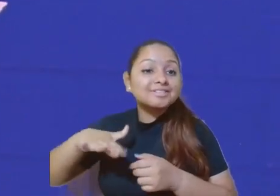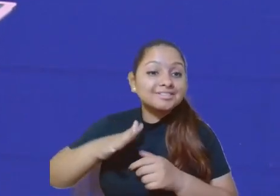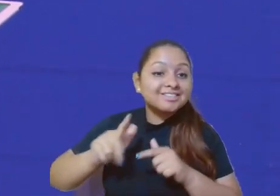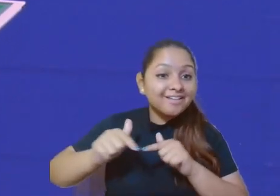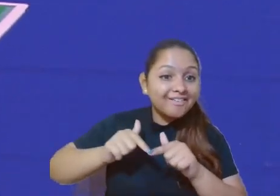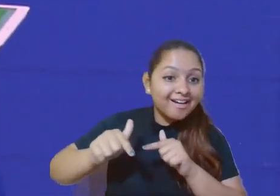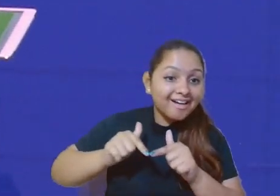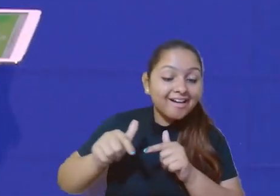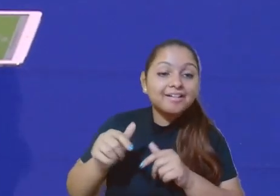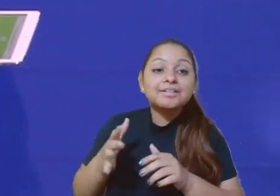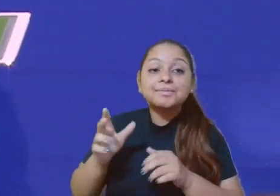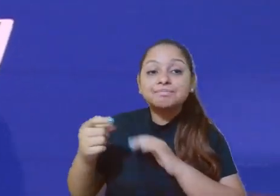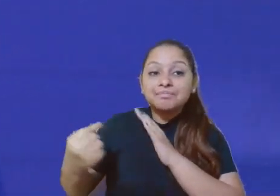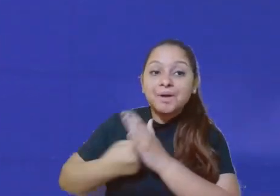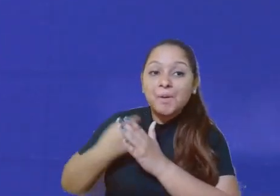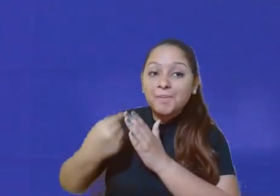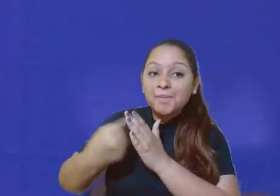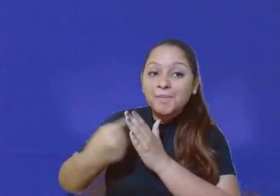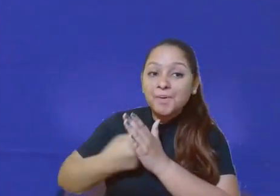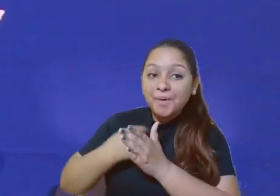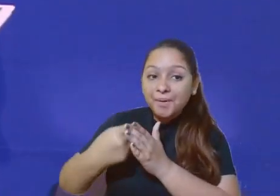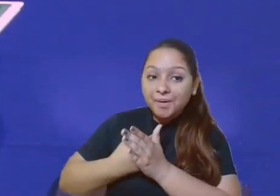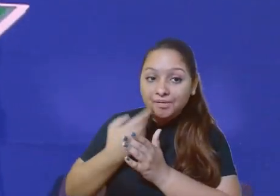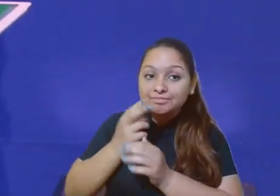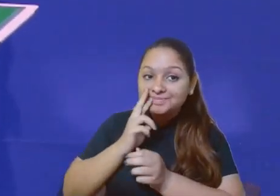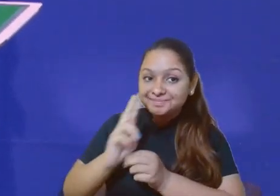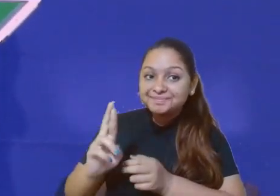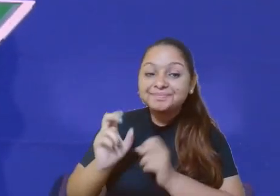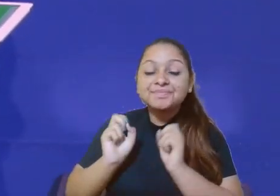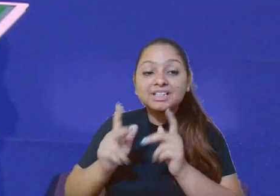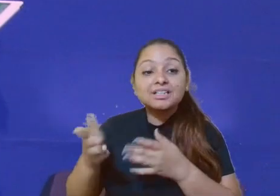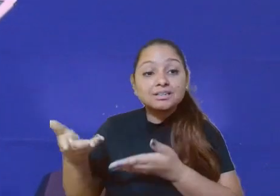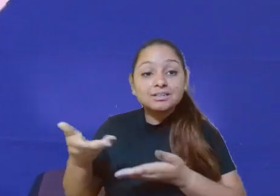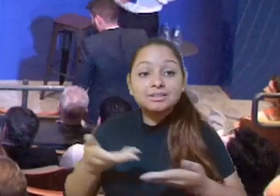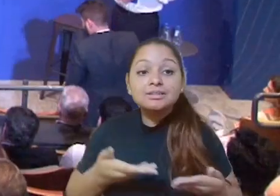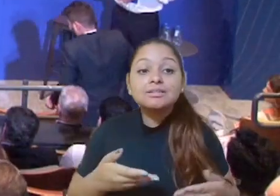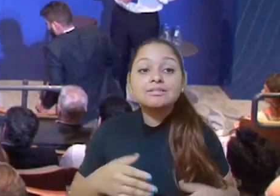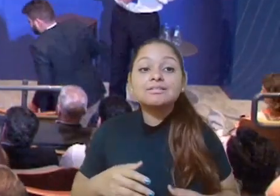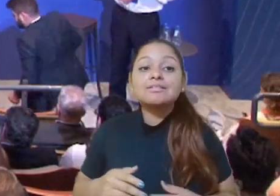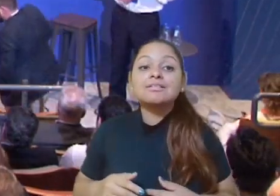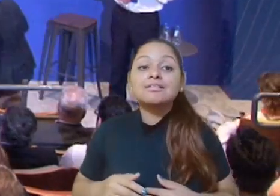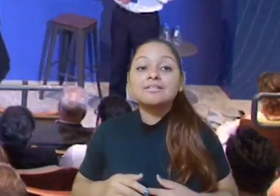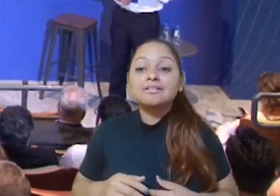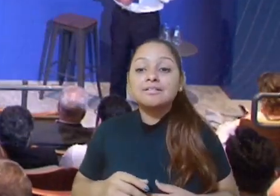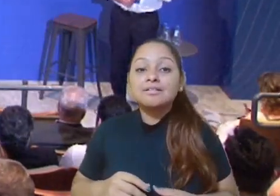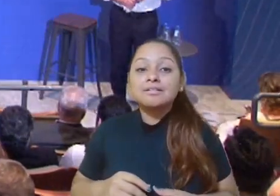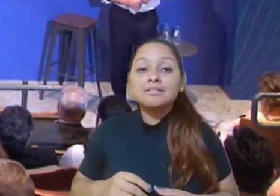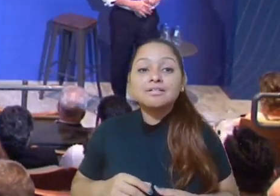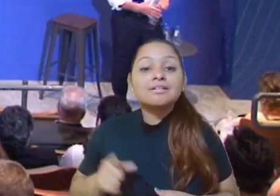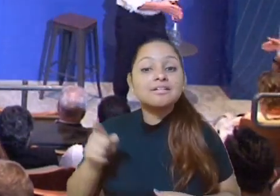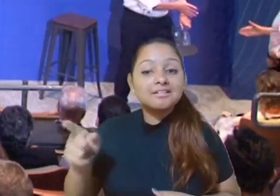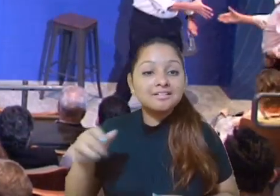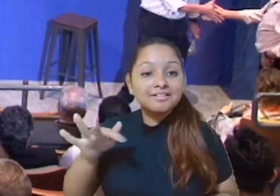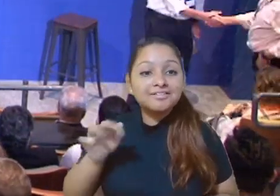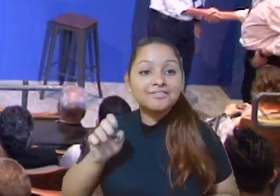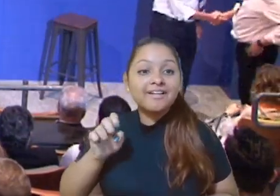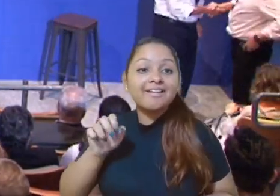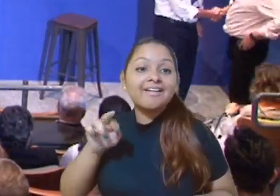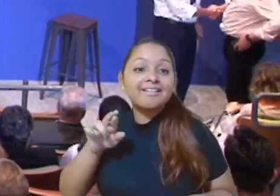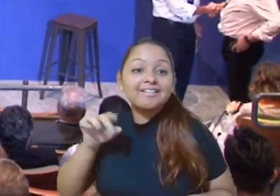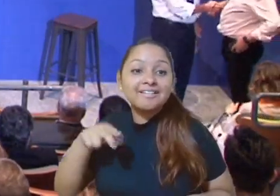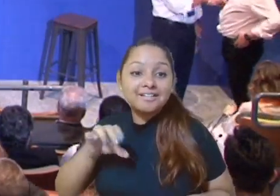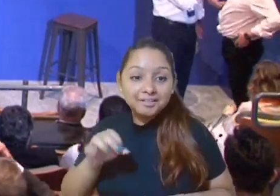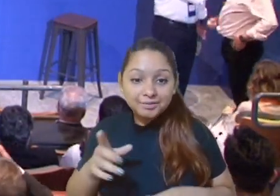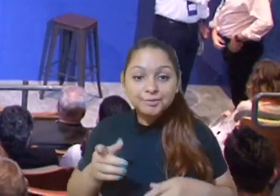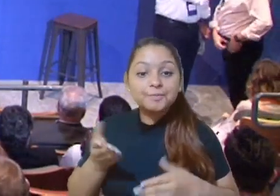send questions to us. I will get them here and we answer. But I'd like to call here to come to the session Fernando Bertolucci, that's our Executive